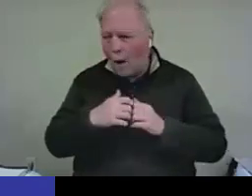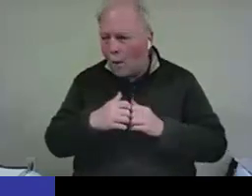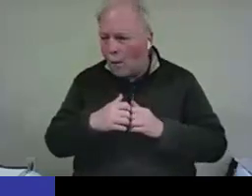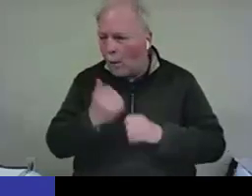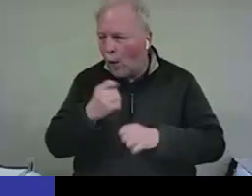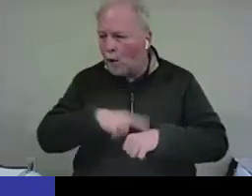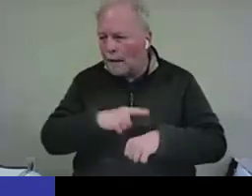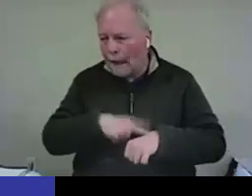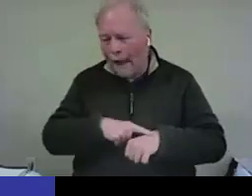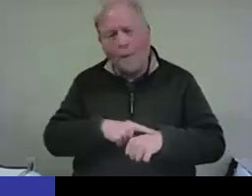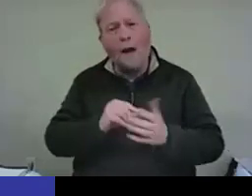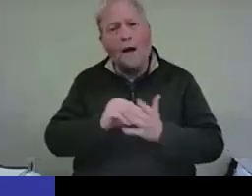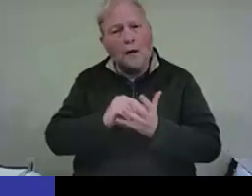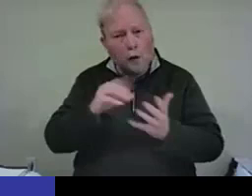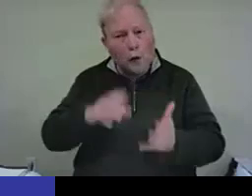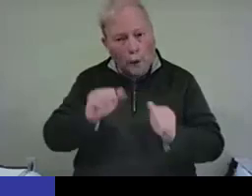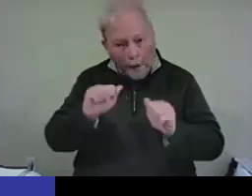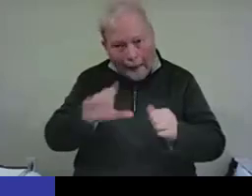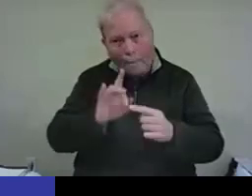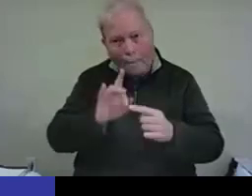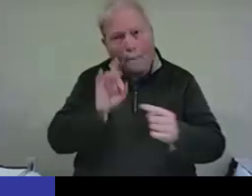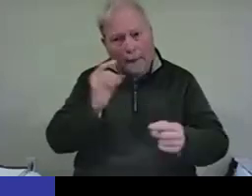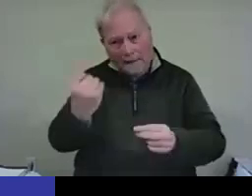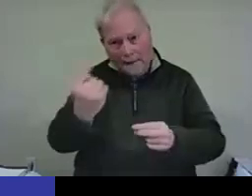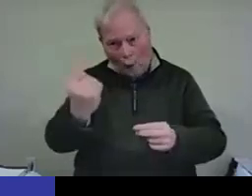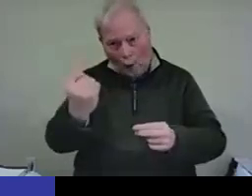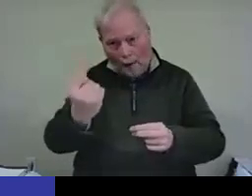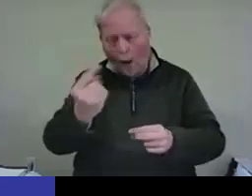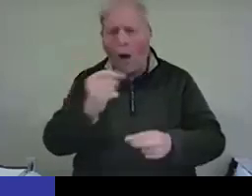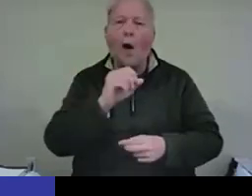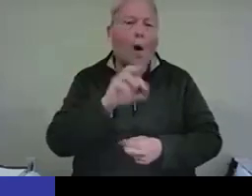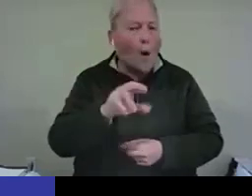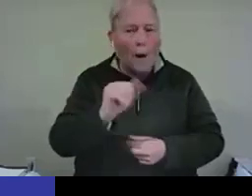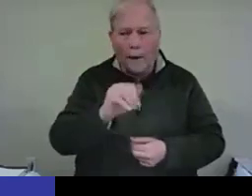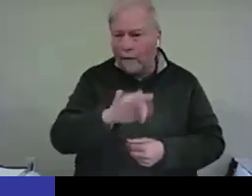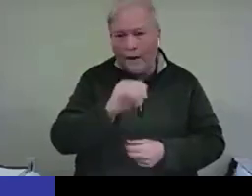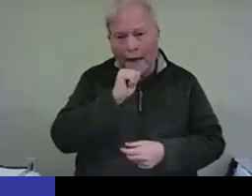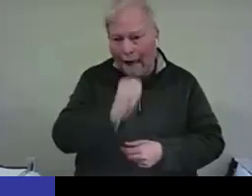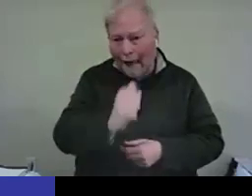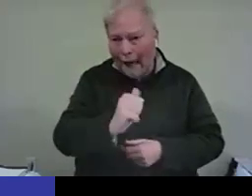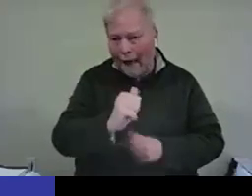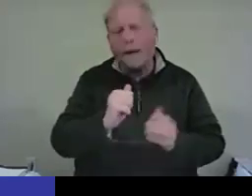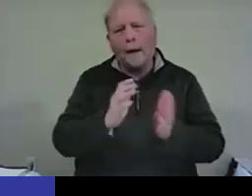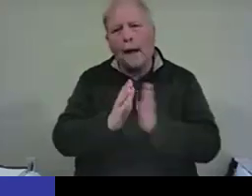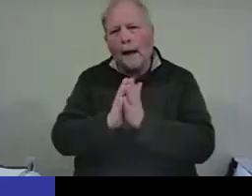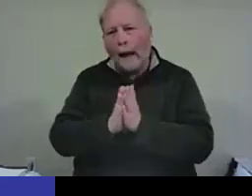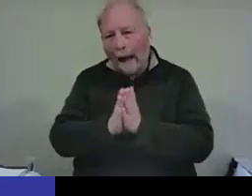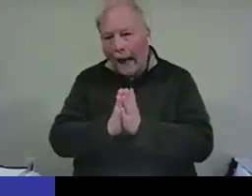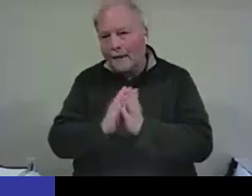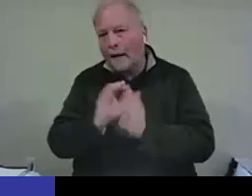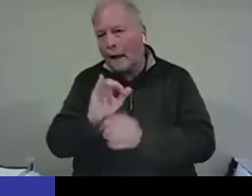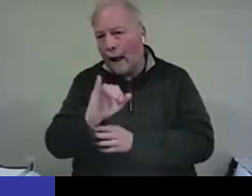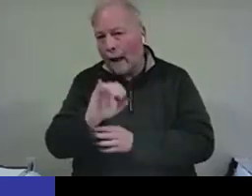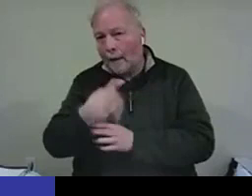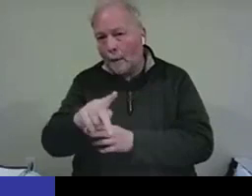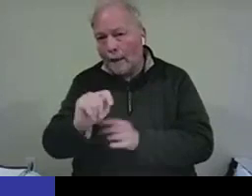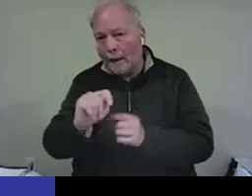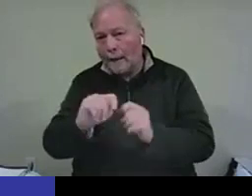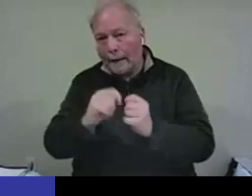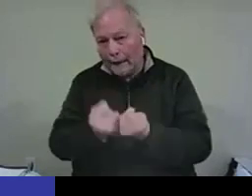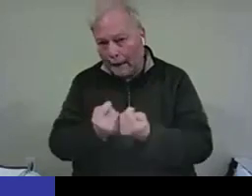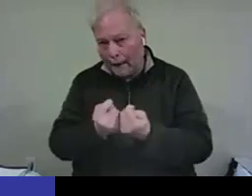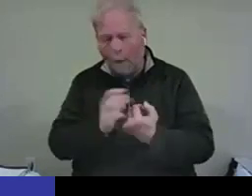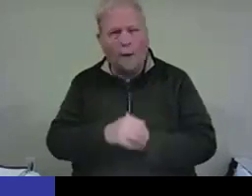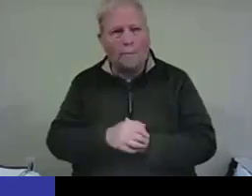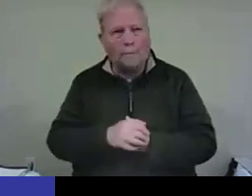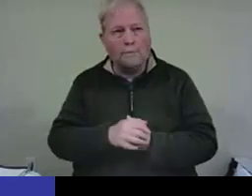of options. The IEP team can identify someone. You could ask the student's parent if there's a certain teacher or staff member that they talk positively about